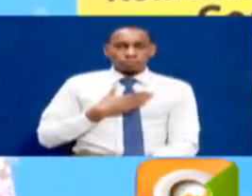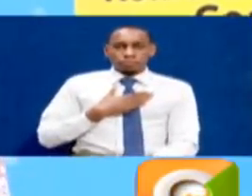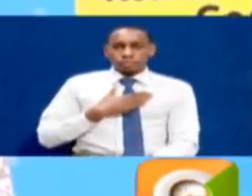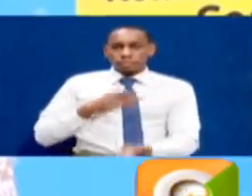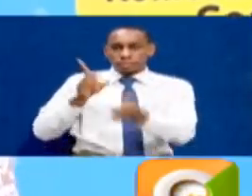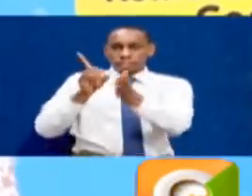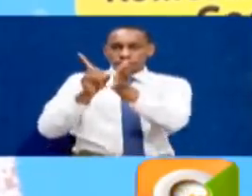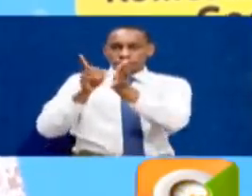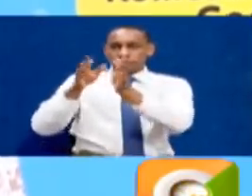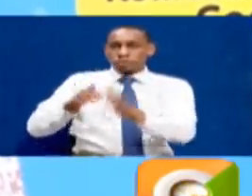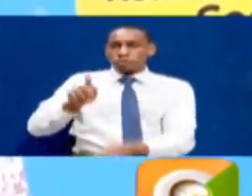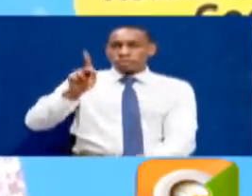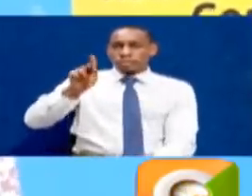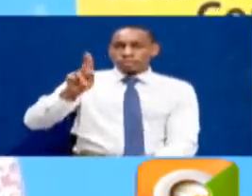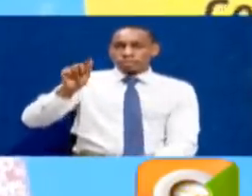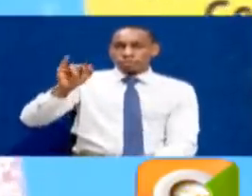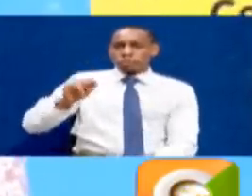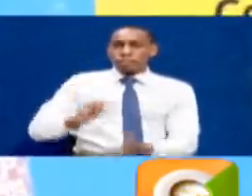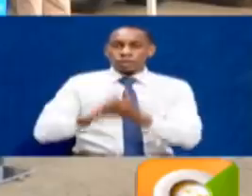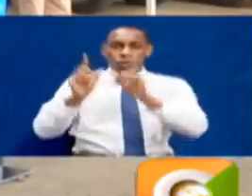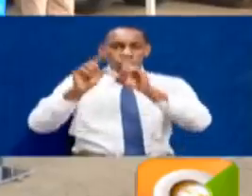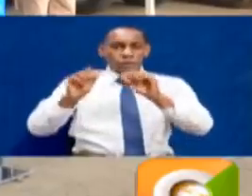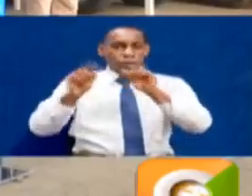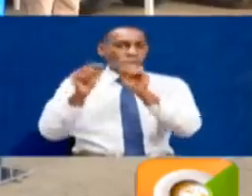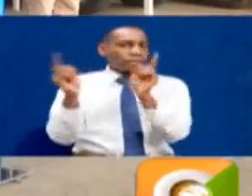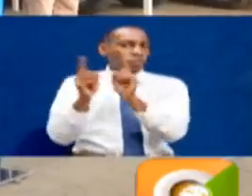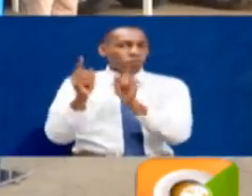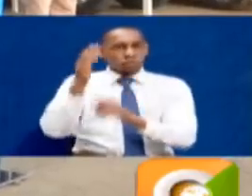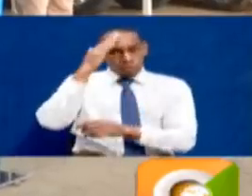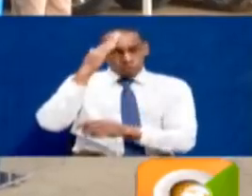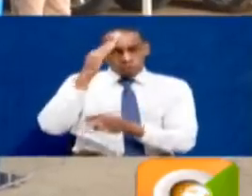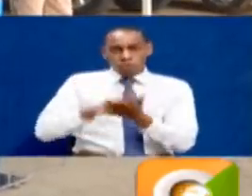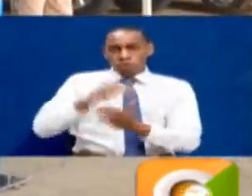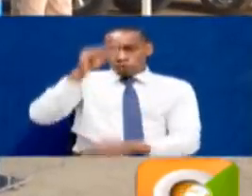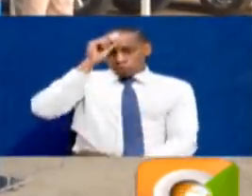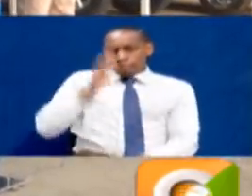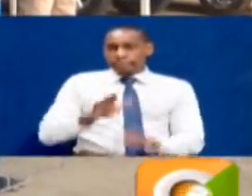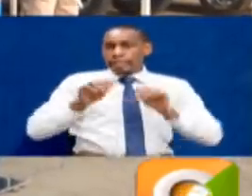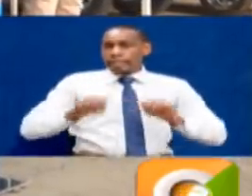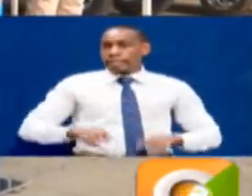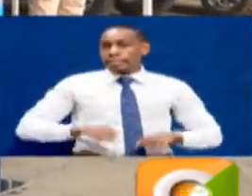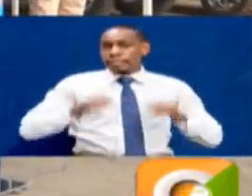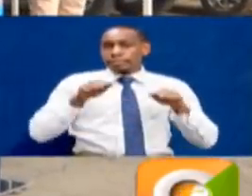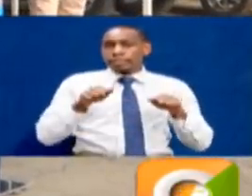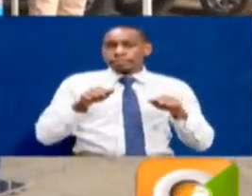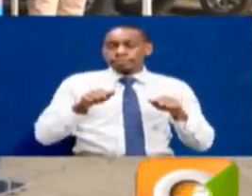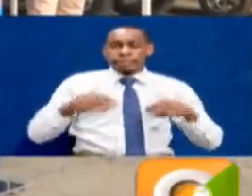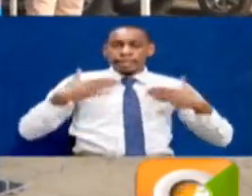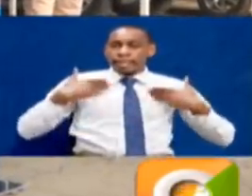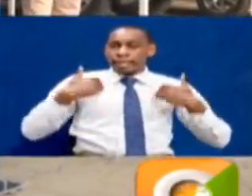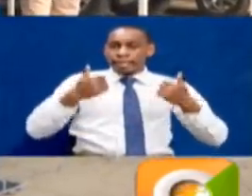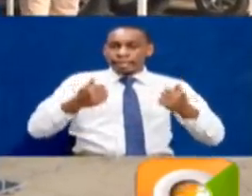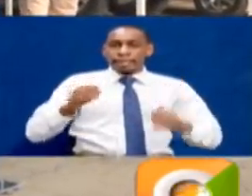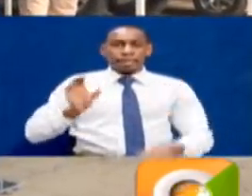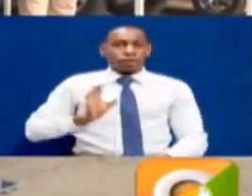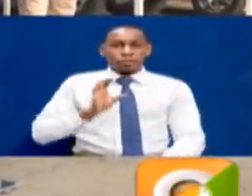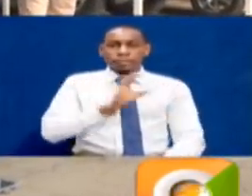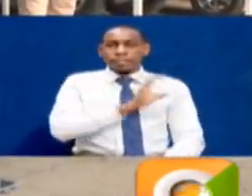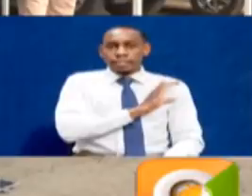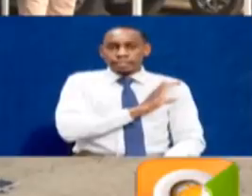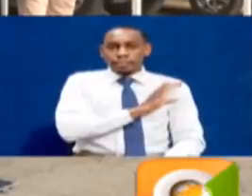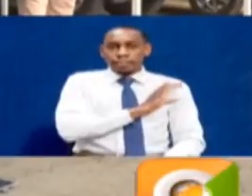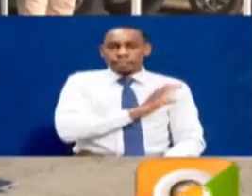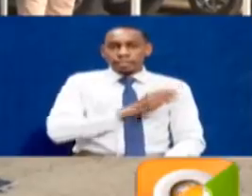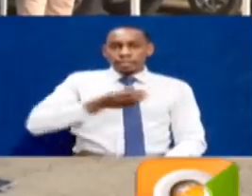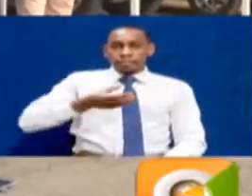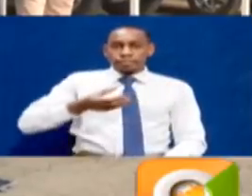Dr. Kuti, just say a few words. As you know, Dr. Kuti, Governor Kuti, is the chairman of the Health Committee of